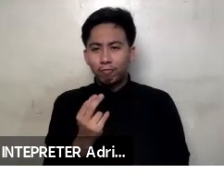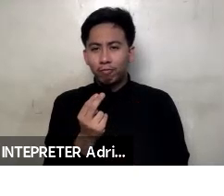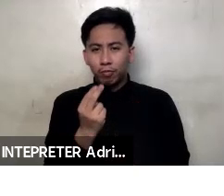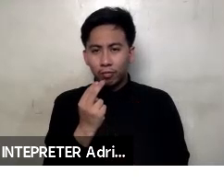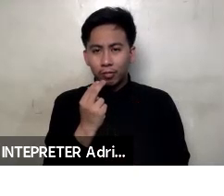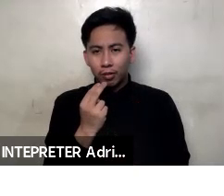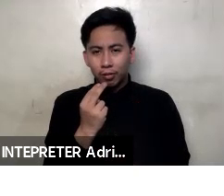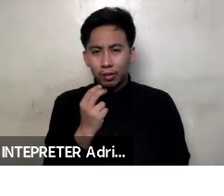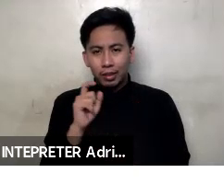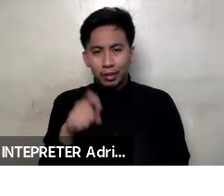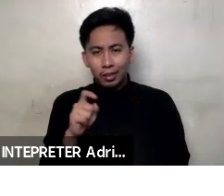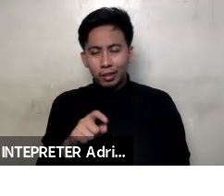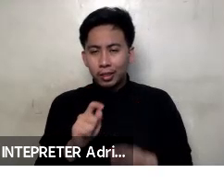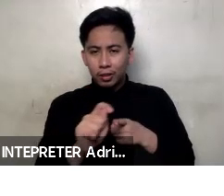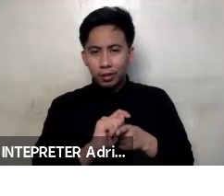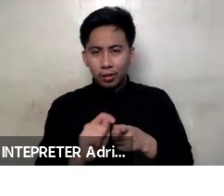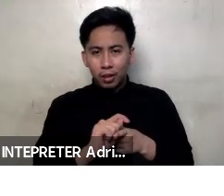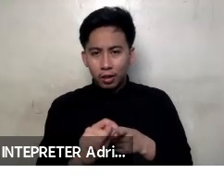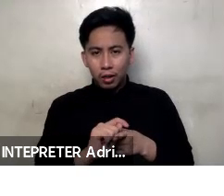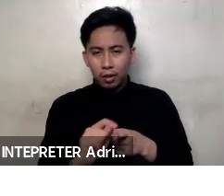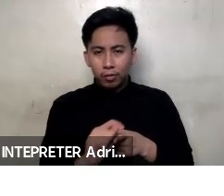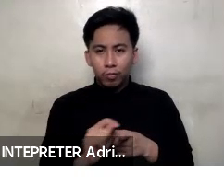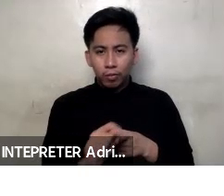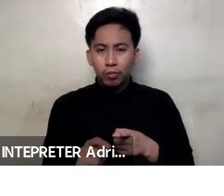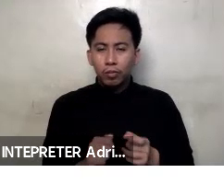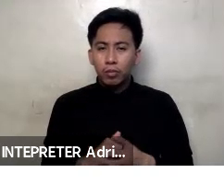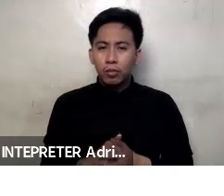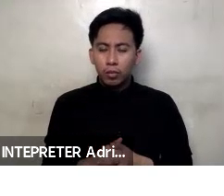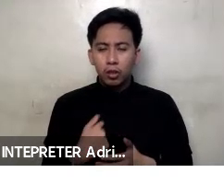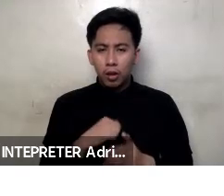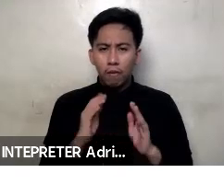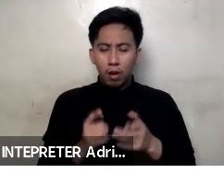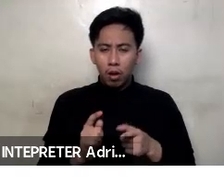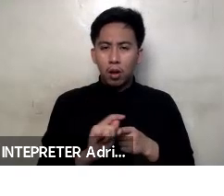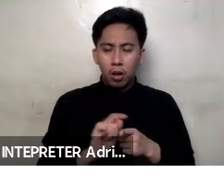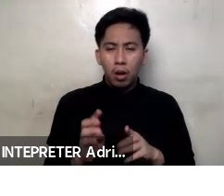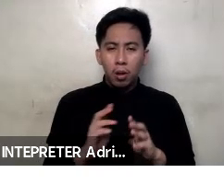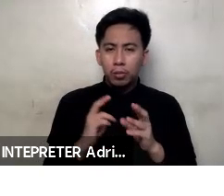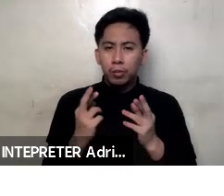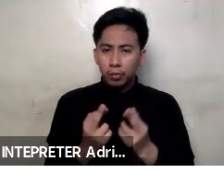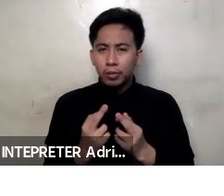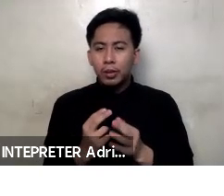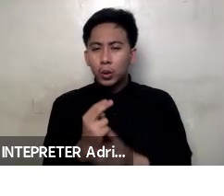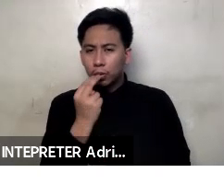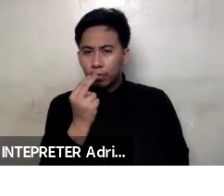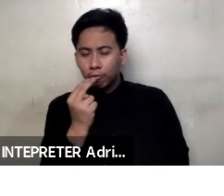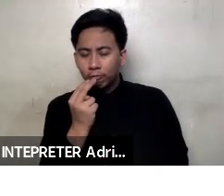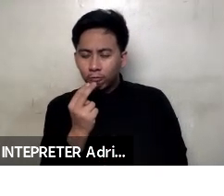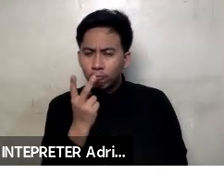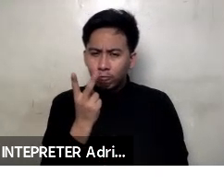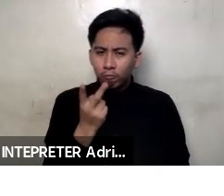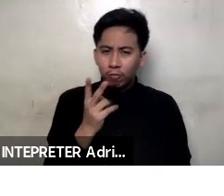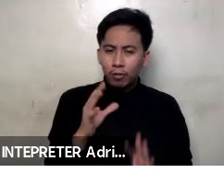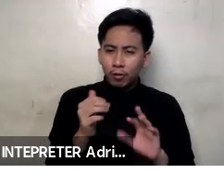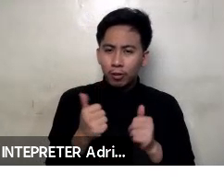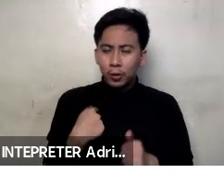need the pressure training. So we invested in our training in our barangay and nutrition scholars on how accurate to get